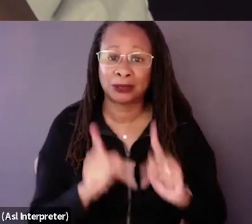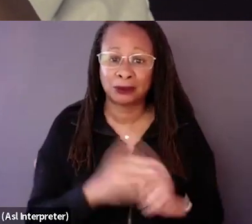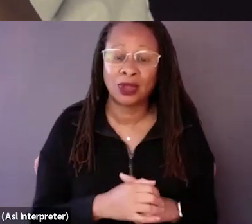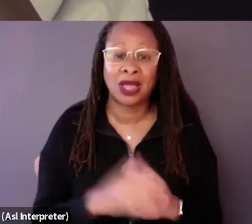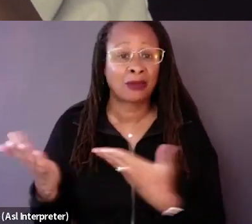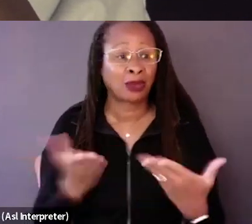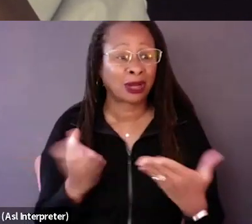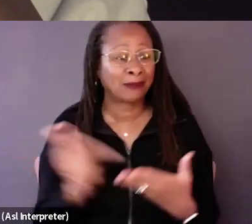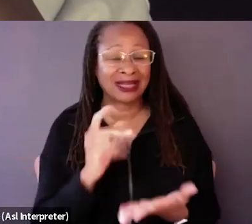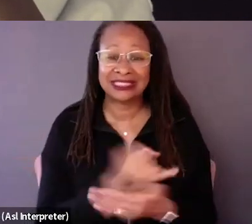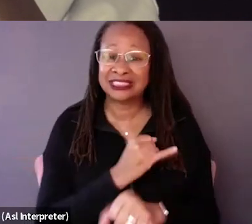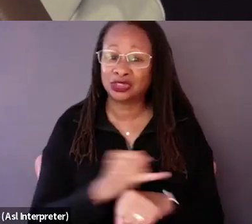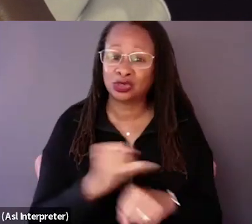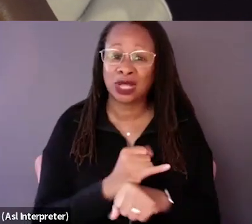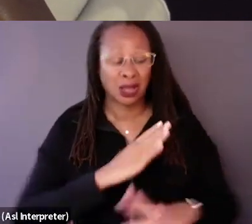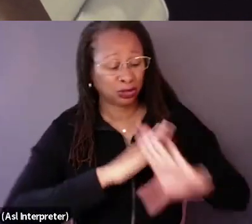around him.